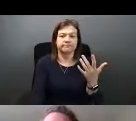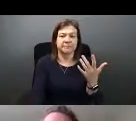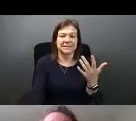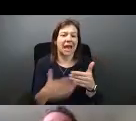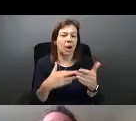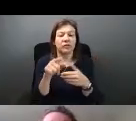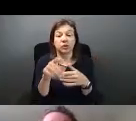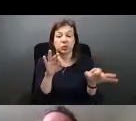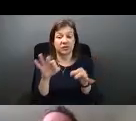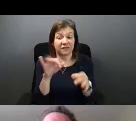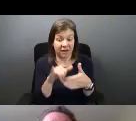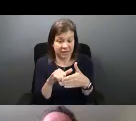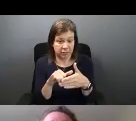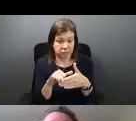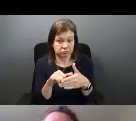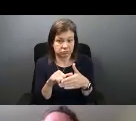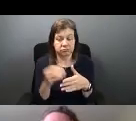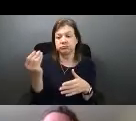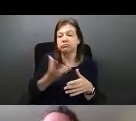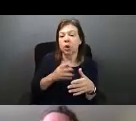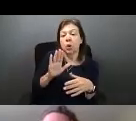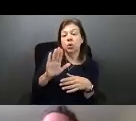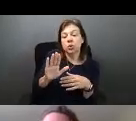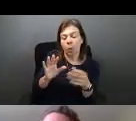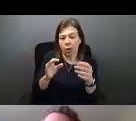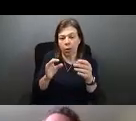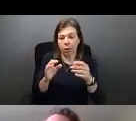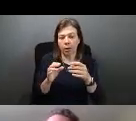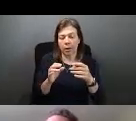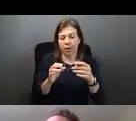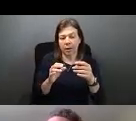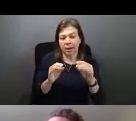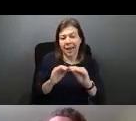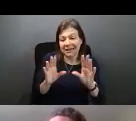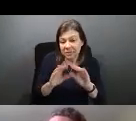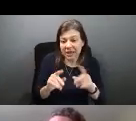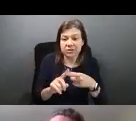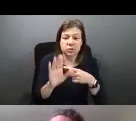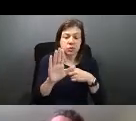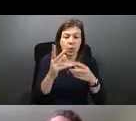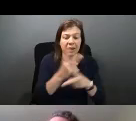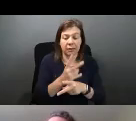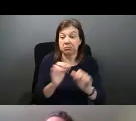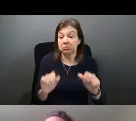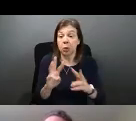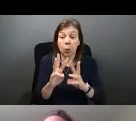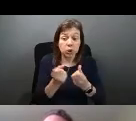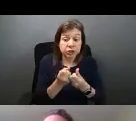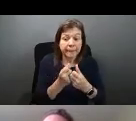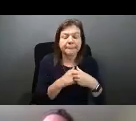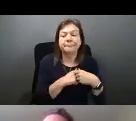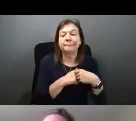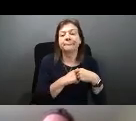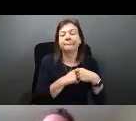in telling us your explanation or calculation. So it can be a workshop, it can